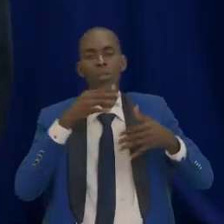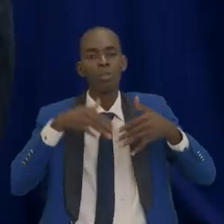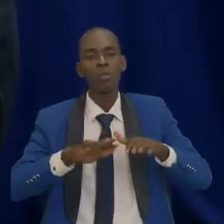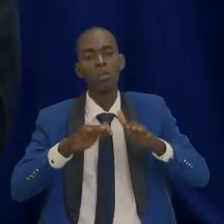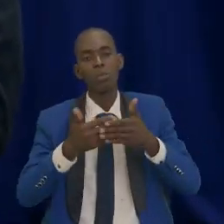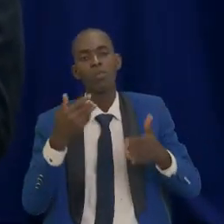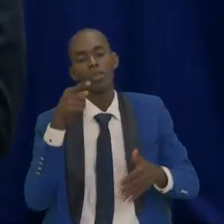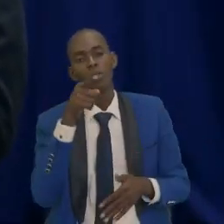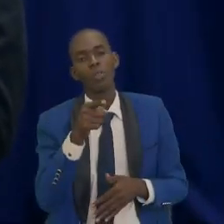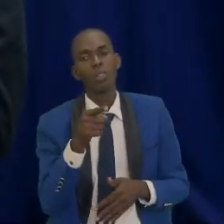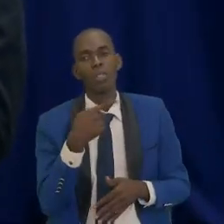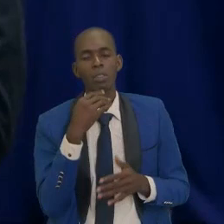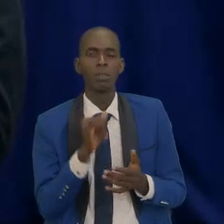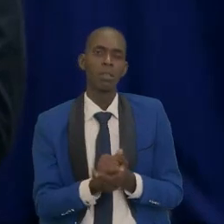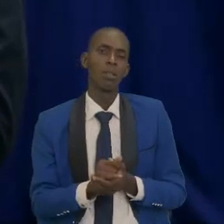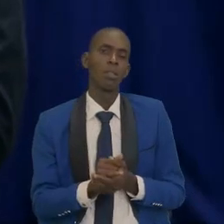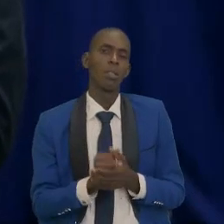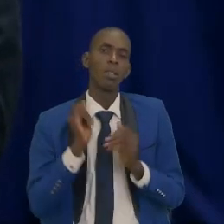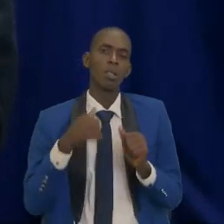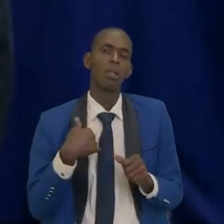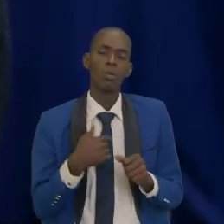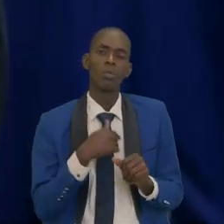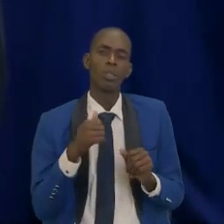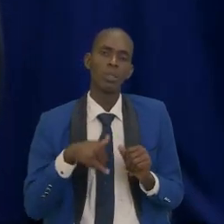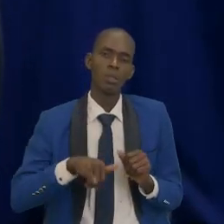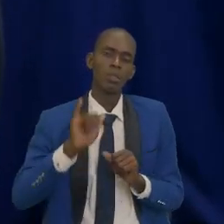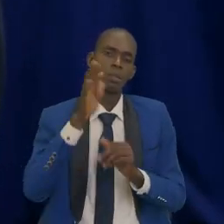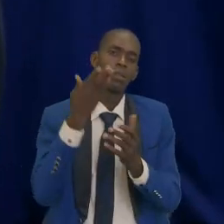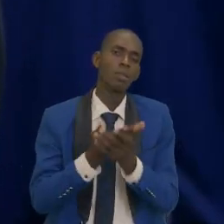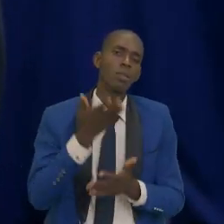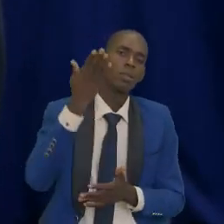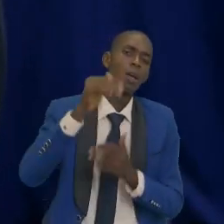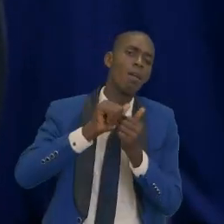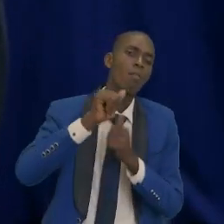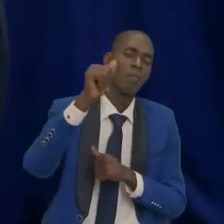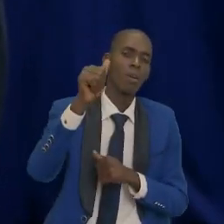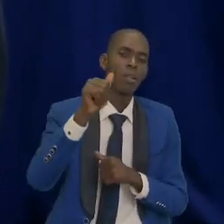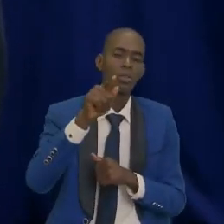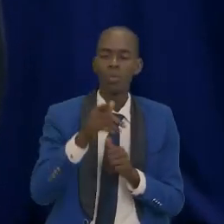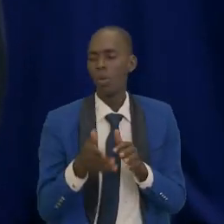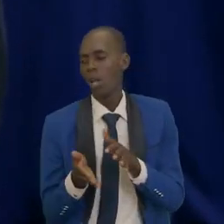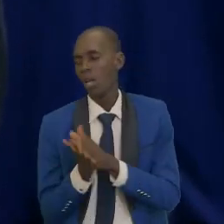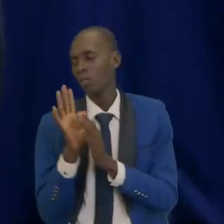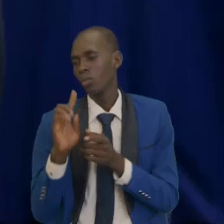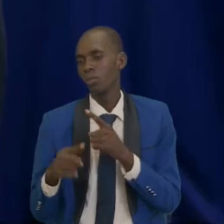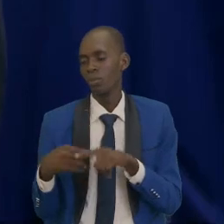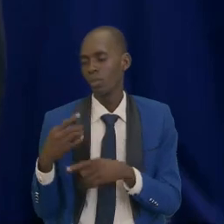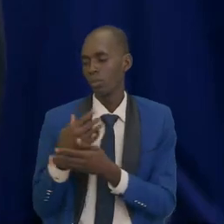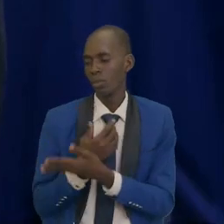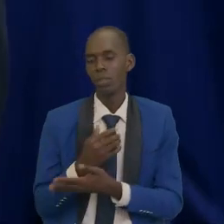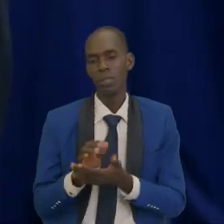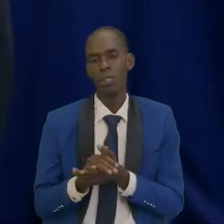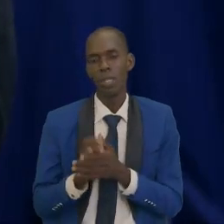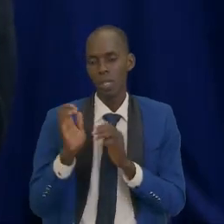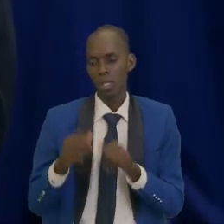and you say can we ever reach there you ask your partner can we ever